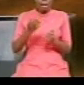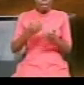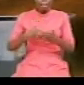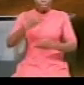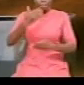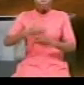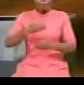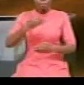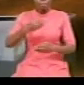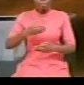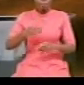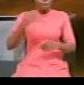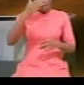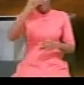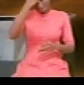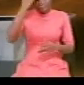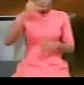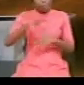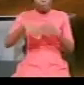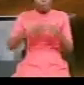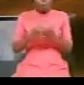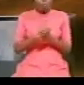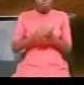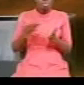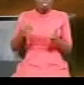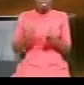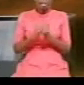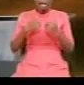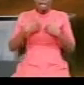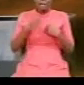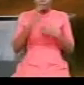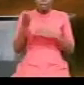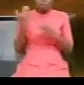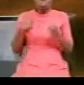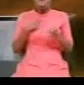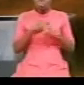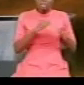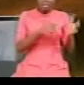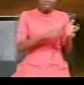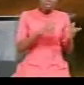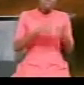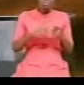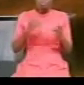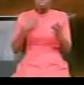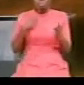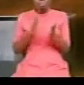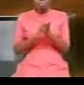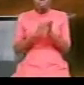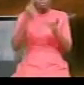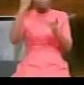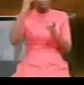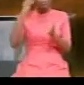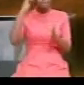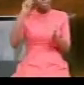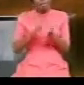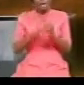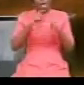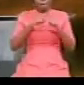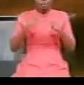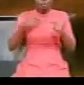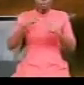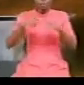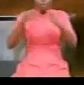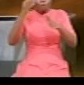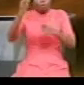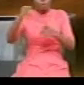before, forgetting all that has been accomplished, we did this, we did that, we praise God for that. But then we reach